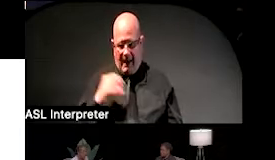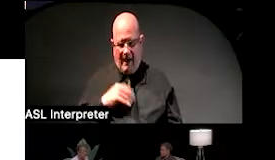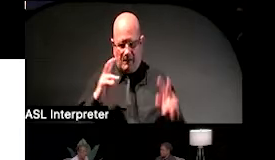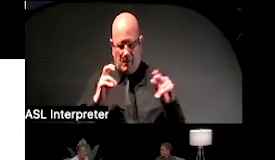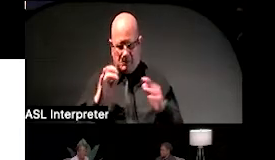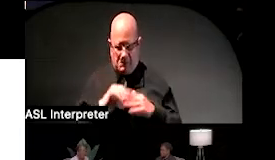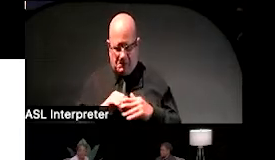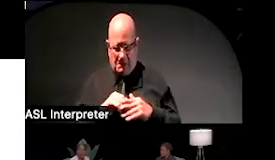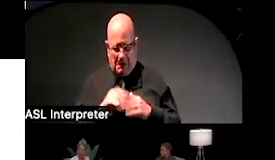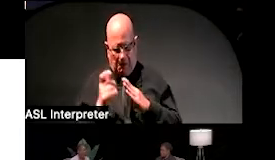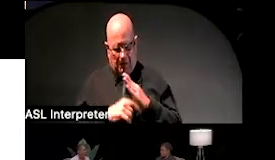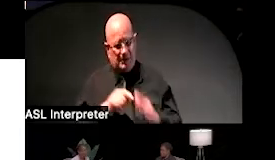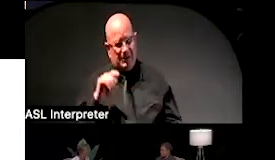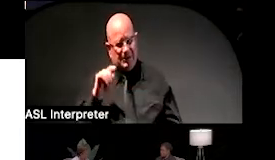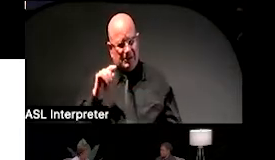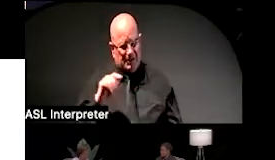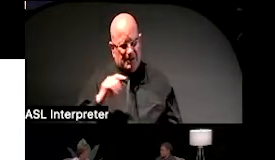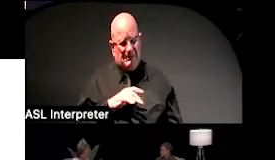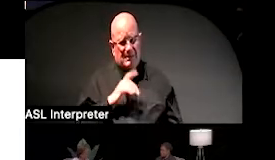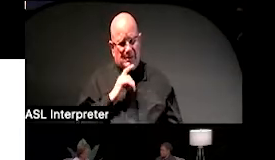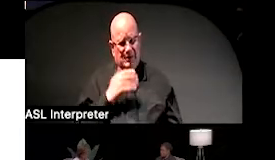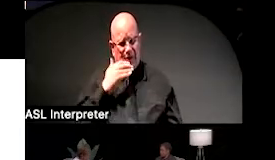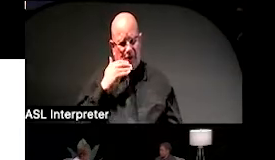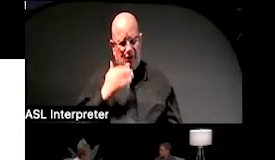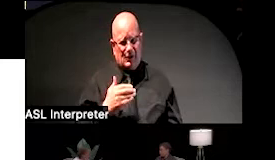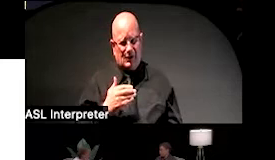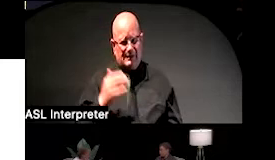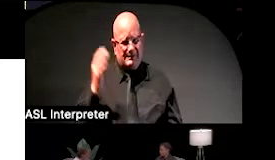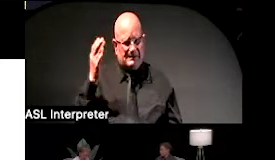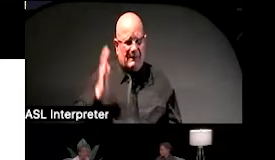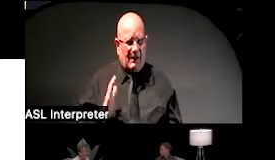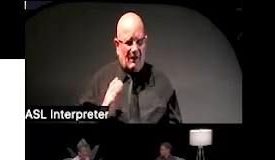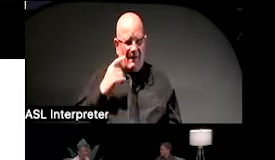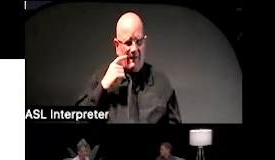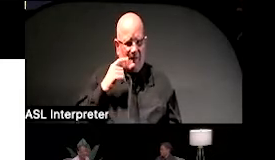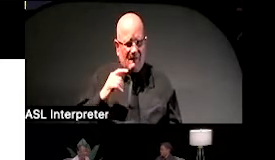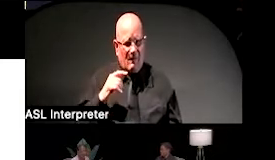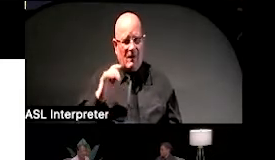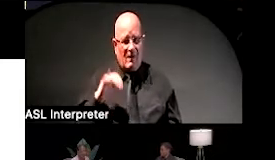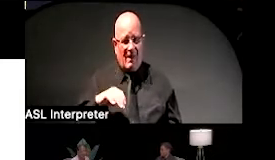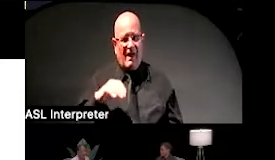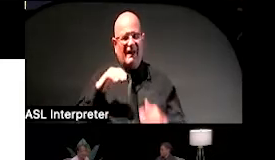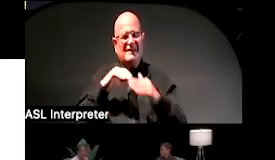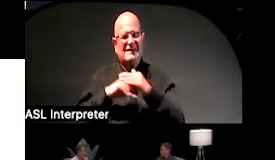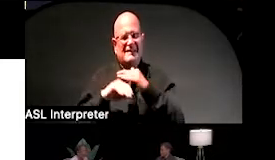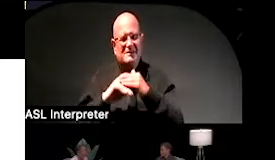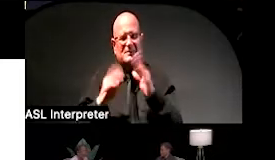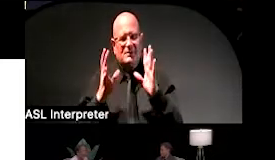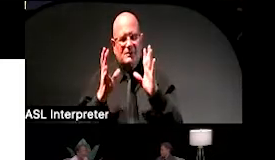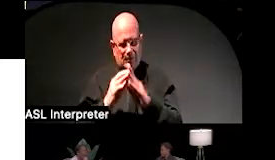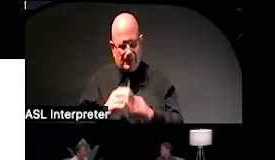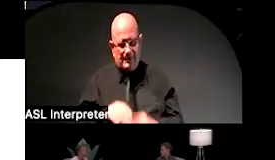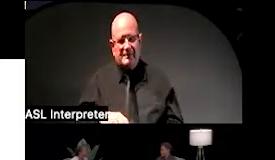I said to myself, she would be a really good speaker for the Accessibility Summit. So Biola